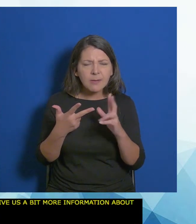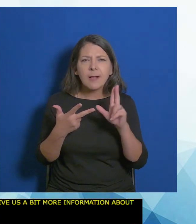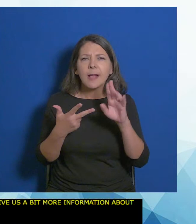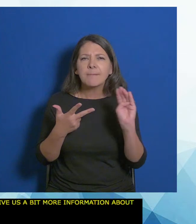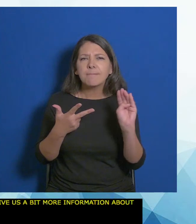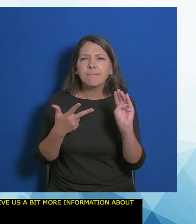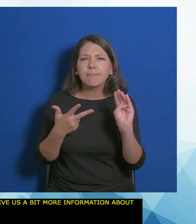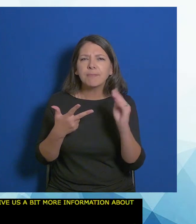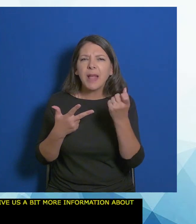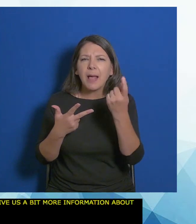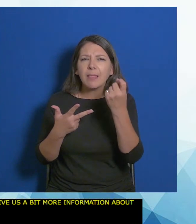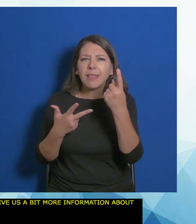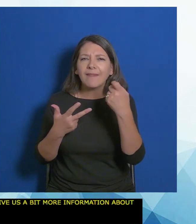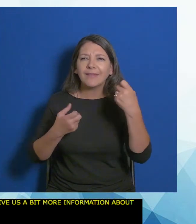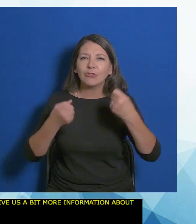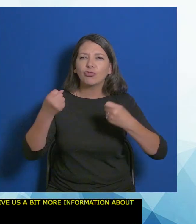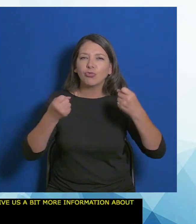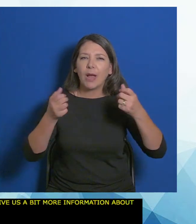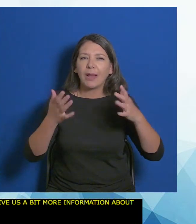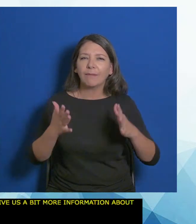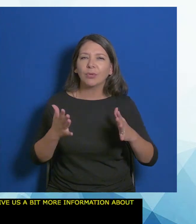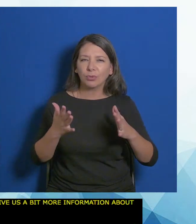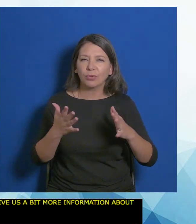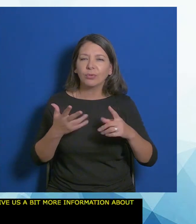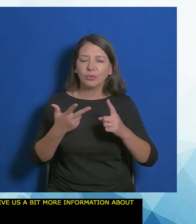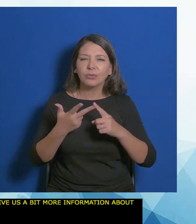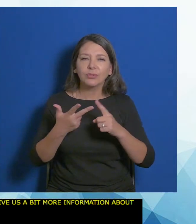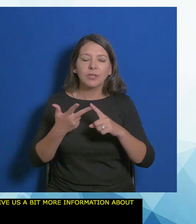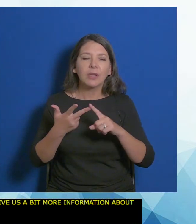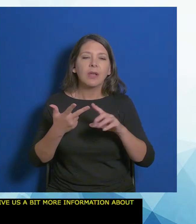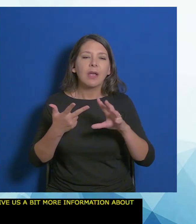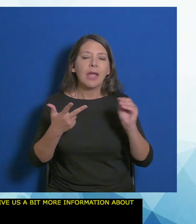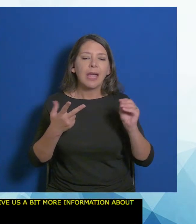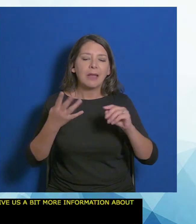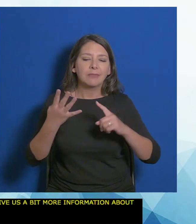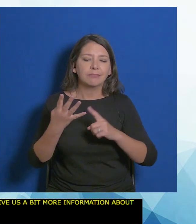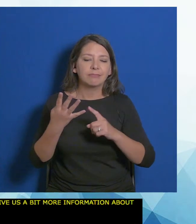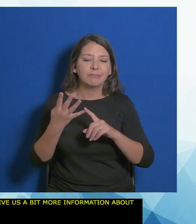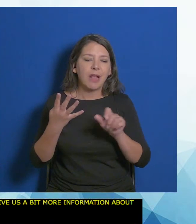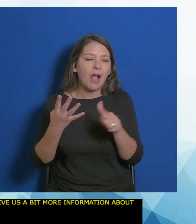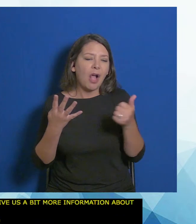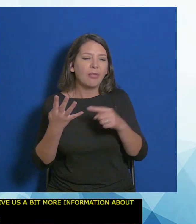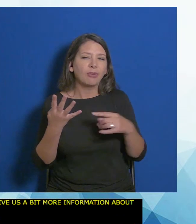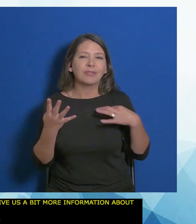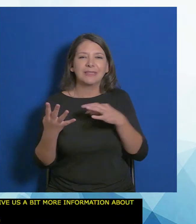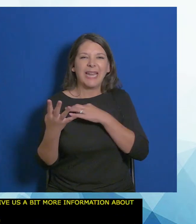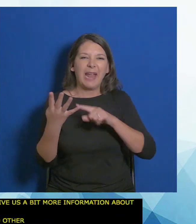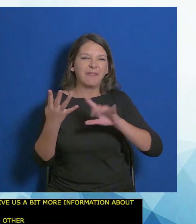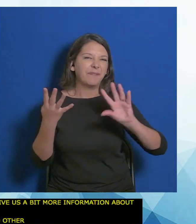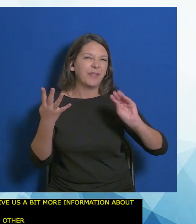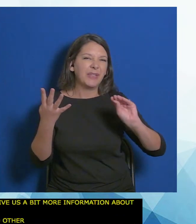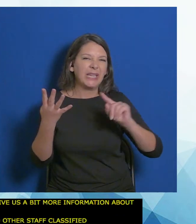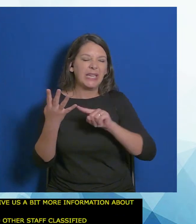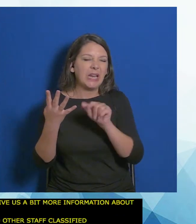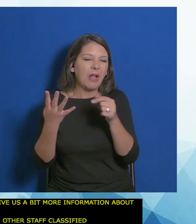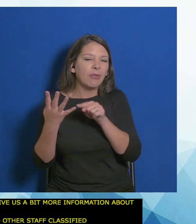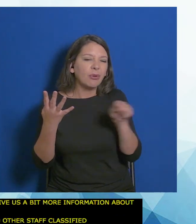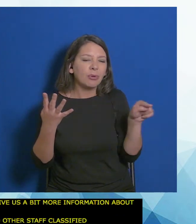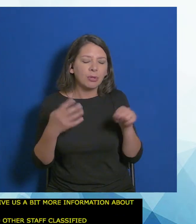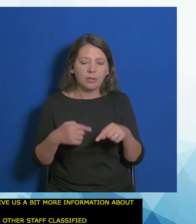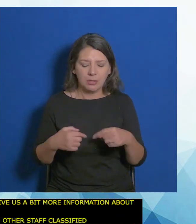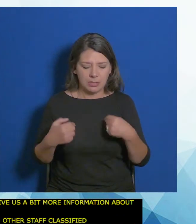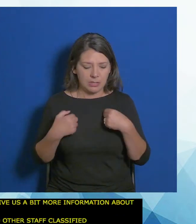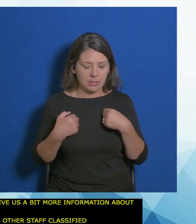like 11 drivers and 50 other staff, classified staff. PV, this